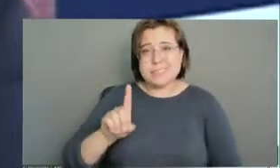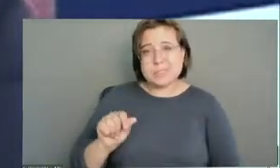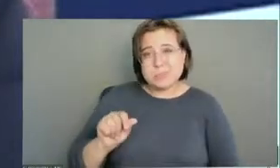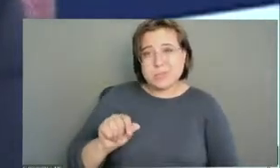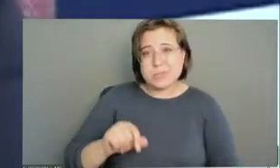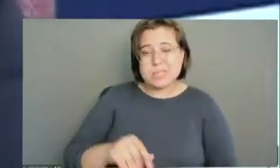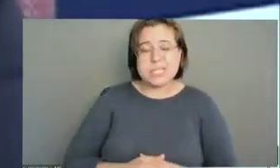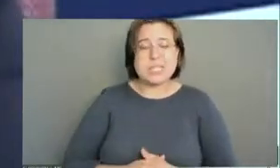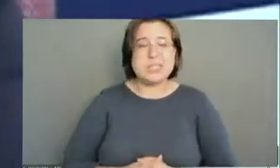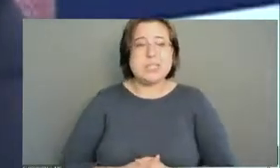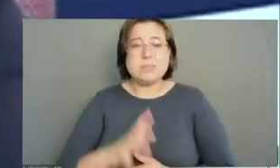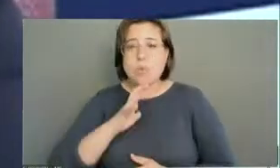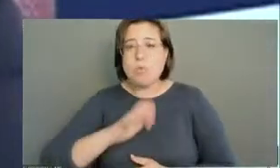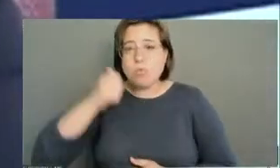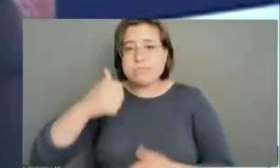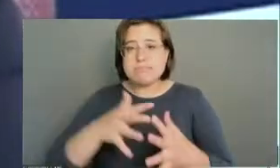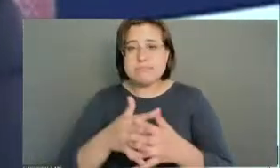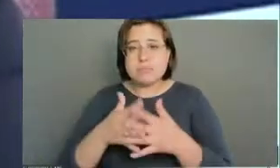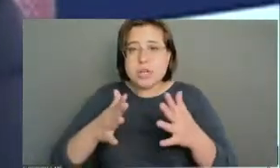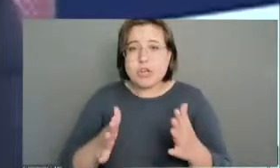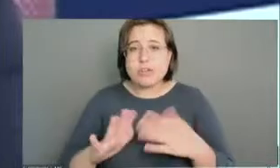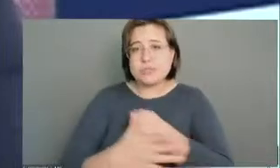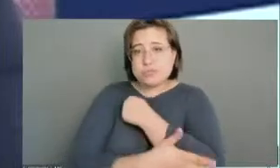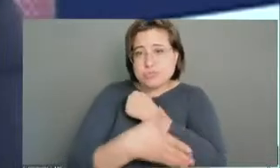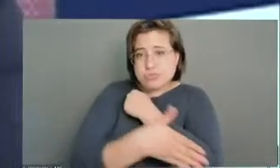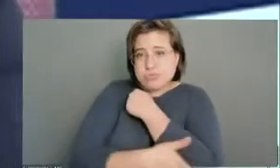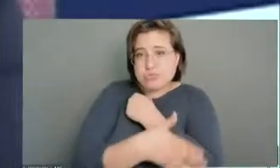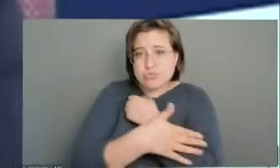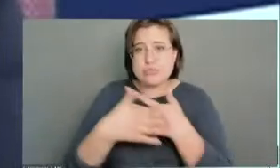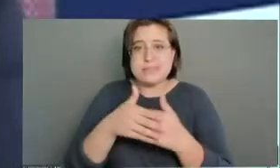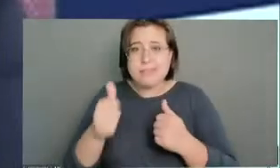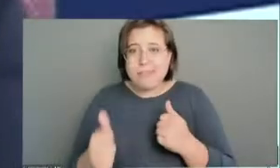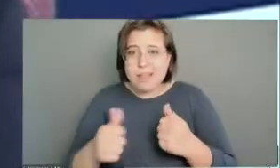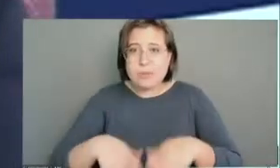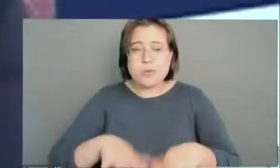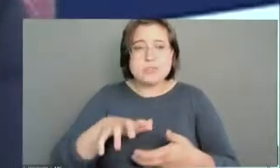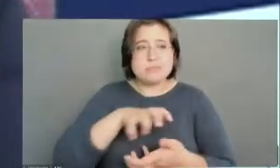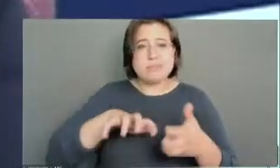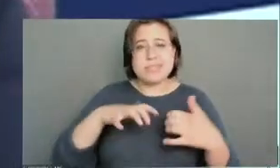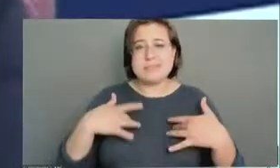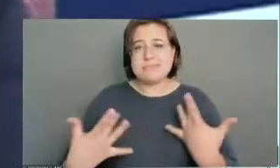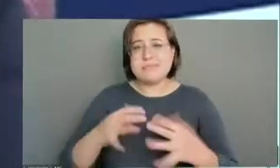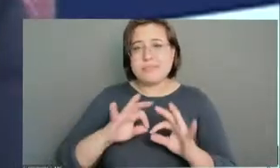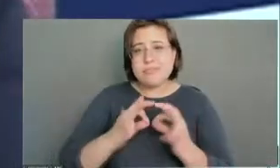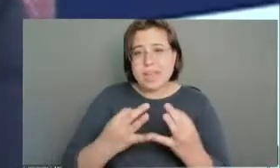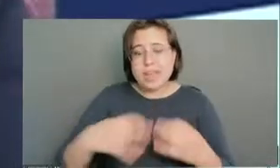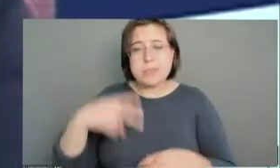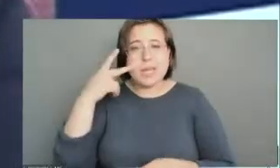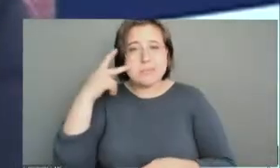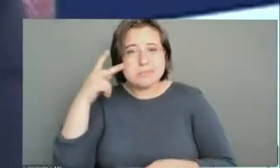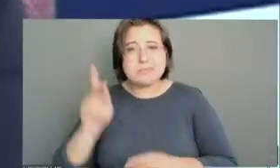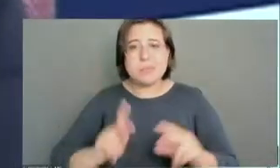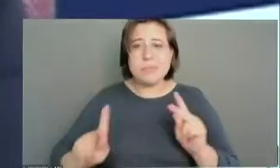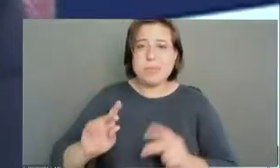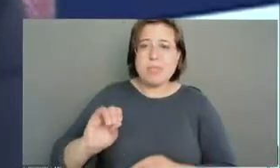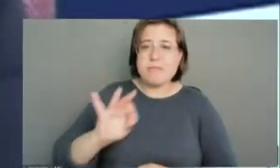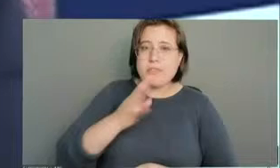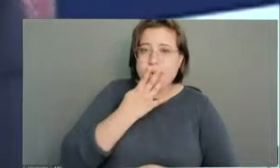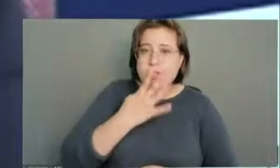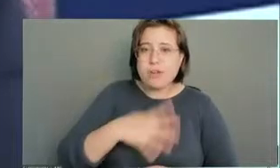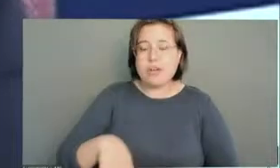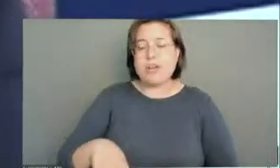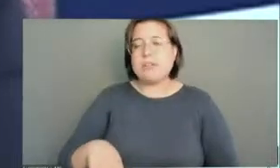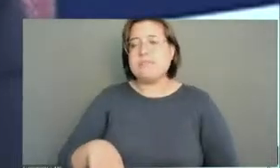involved, older Americans, rural neighbors, mixed status families, people of color, indigenous people, those living on the margins